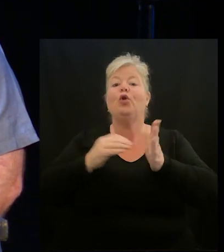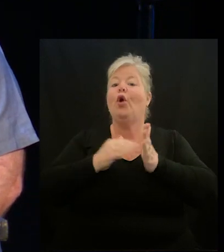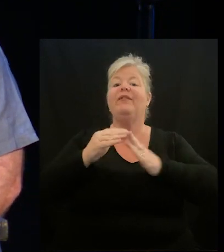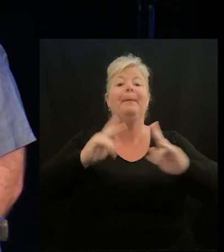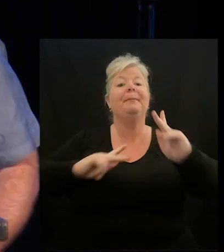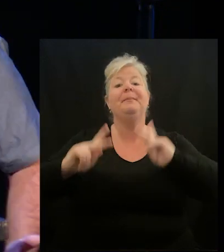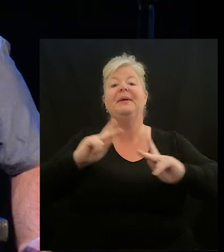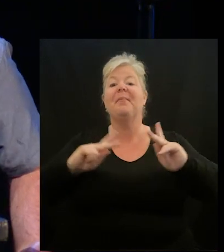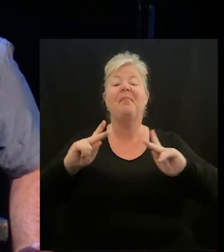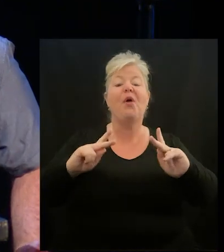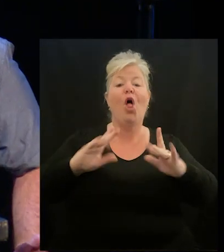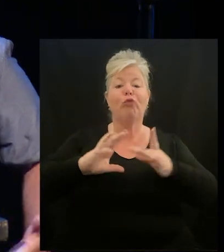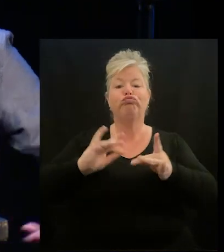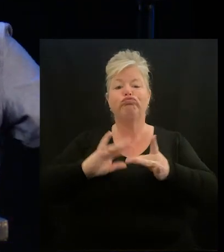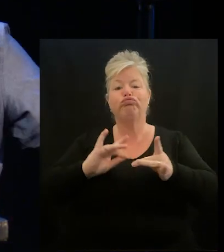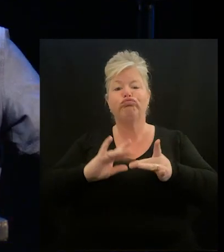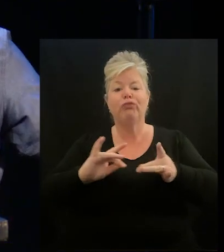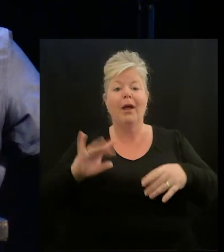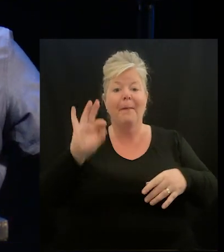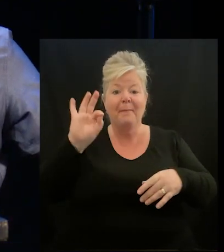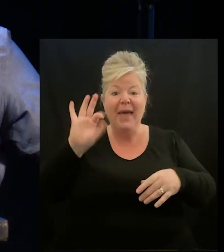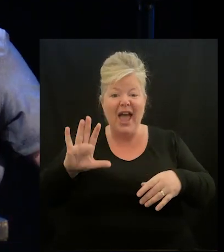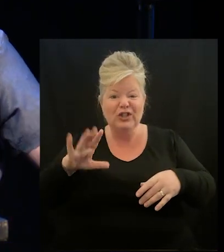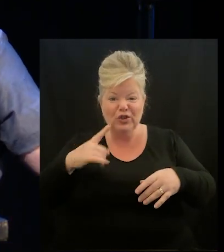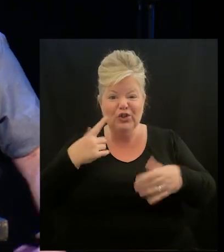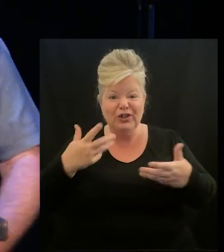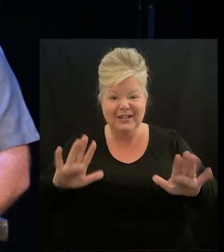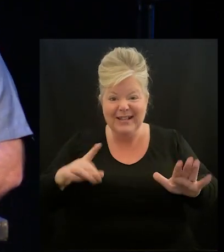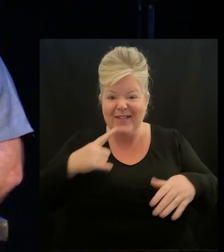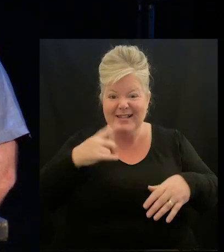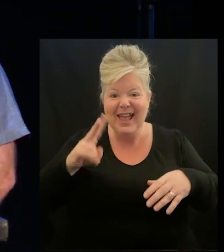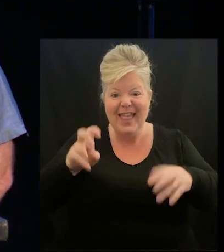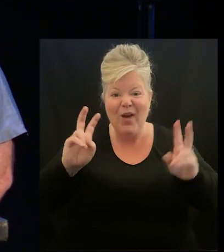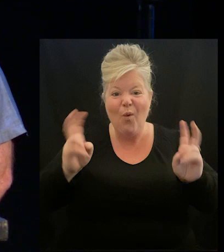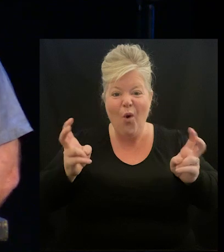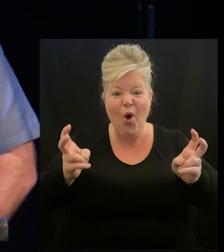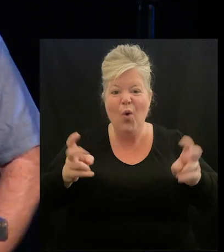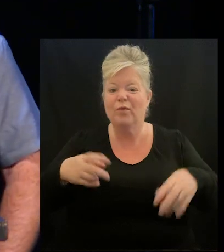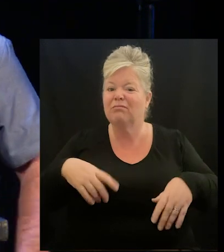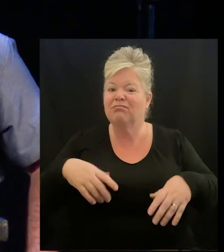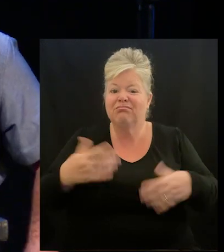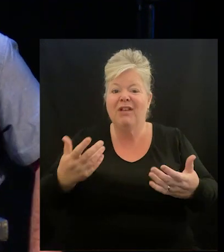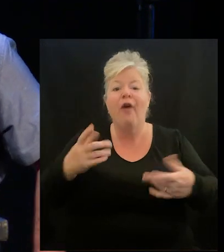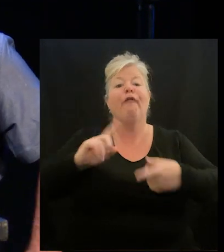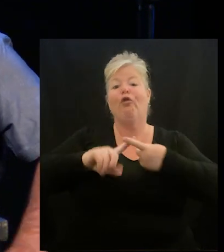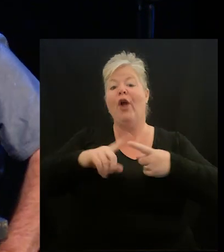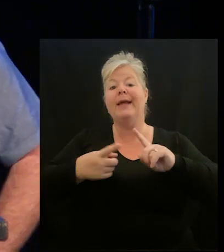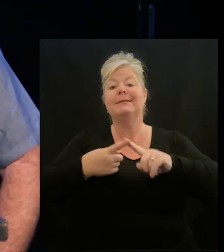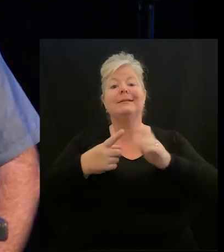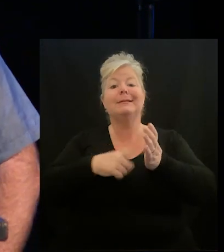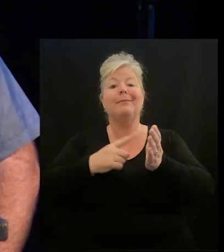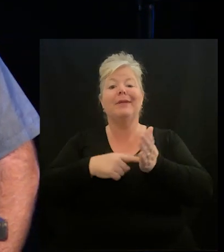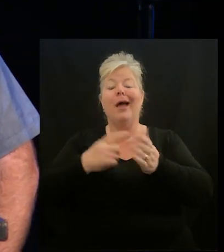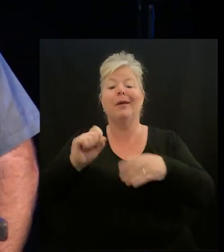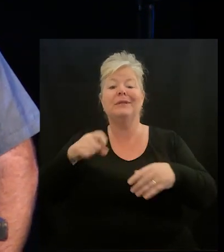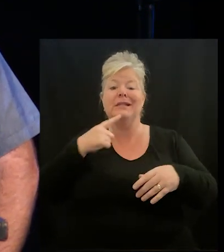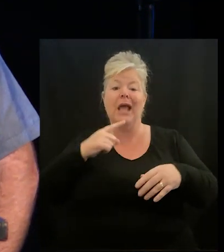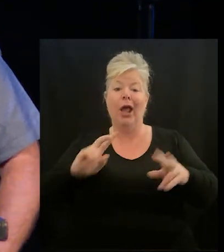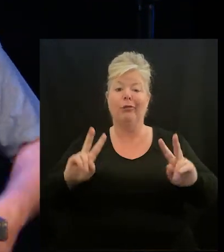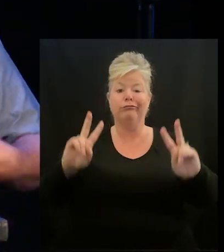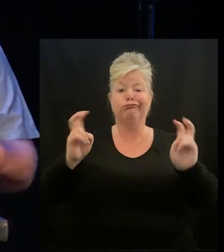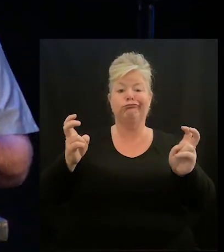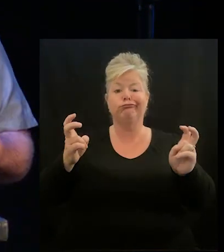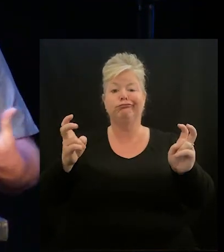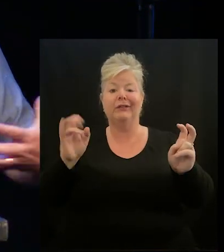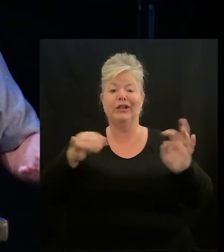difficult times. Preachers have said it. Teachers have said it. Well-meaning friends have said it,